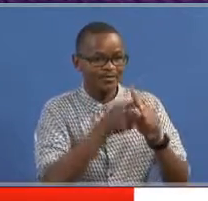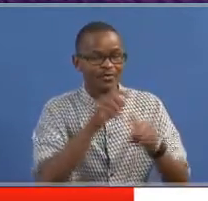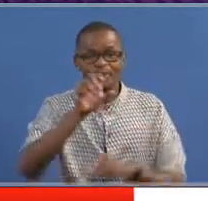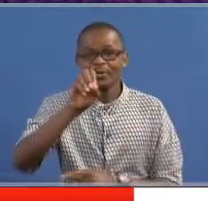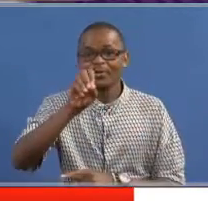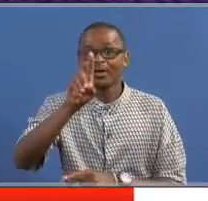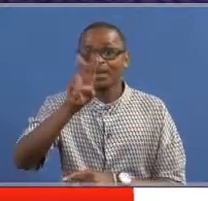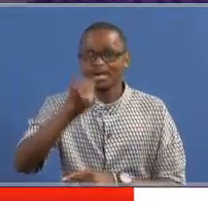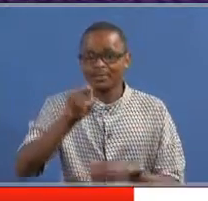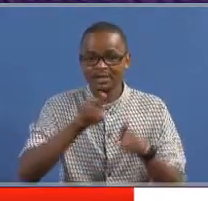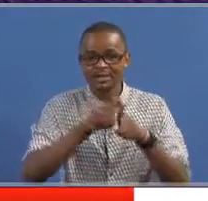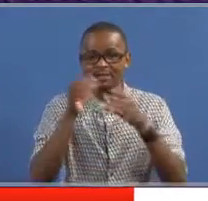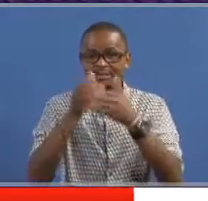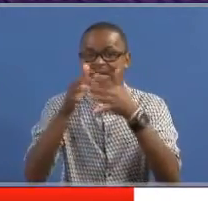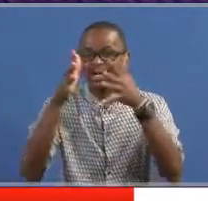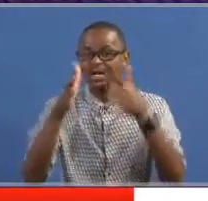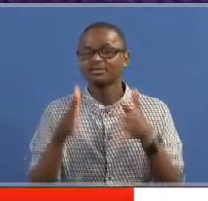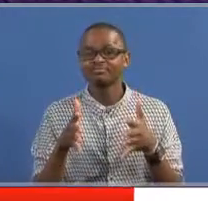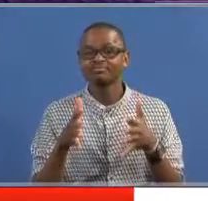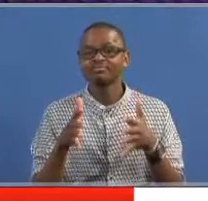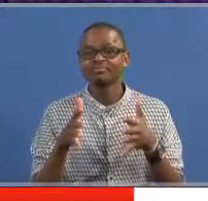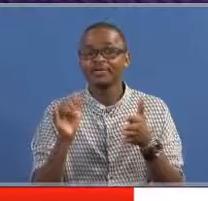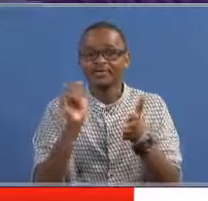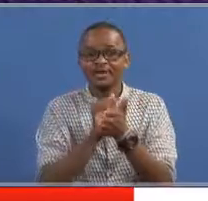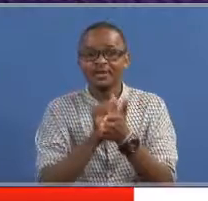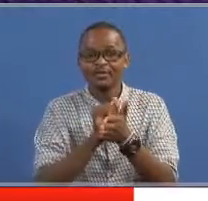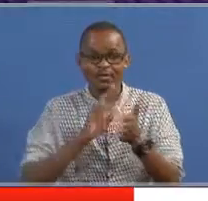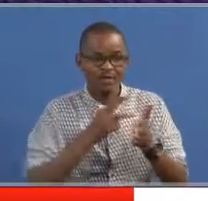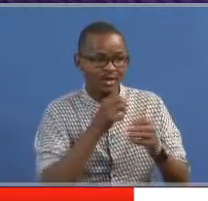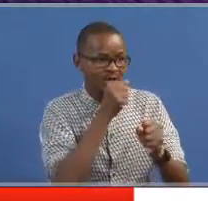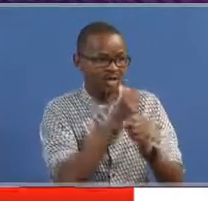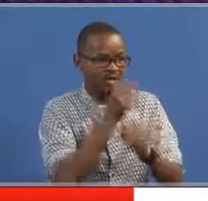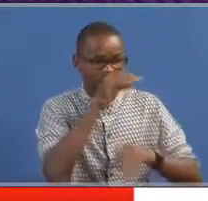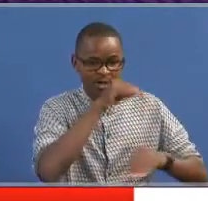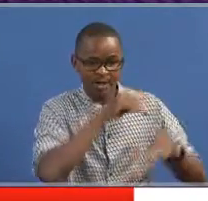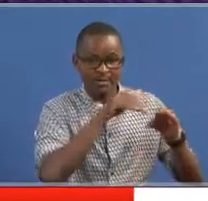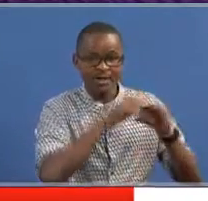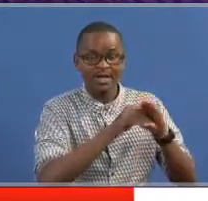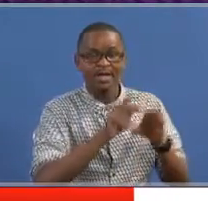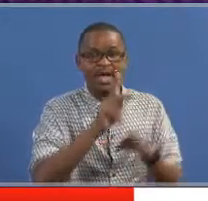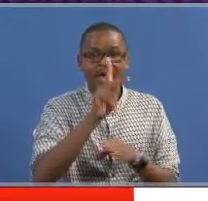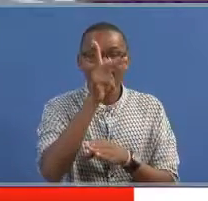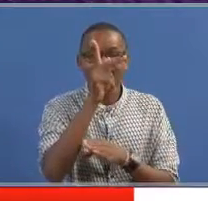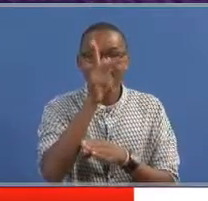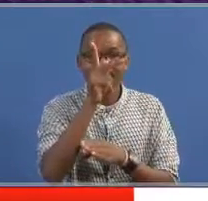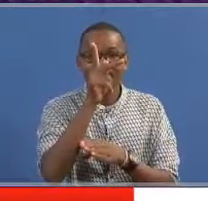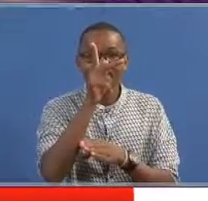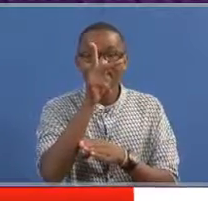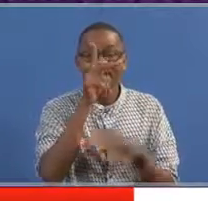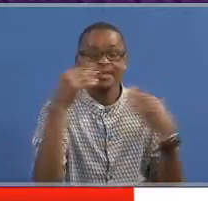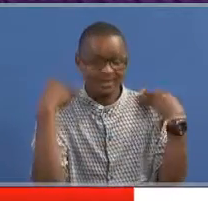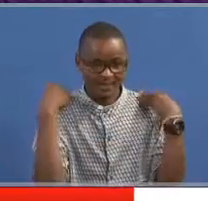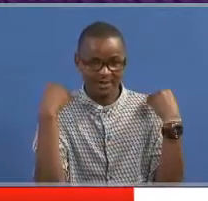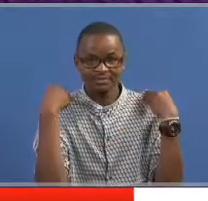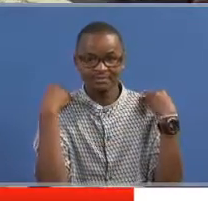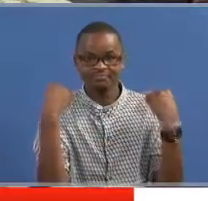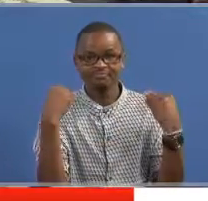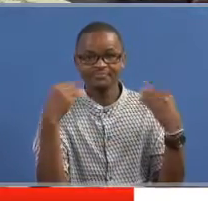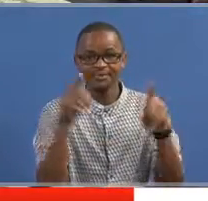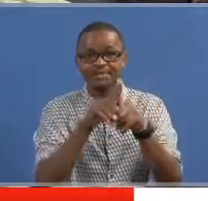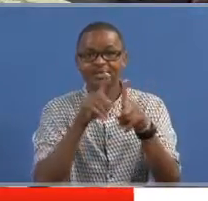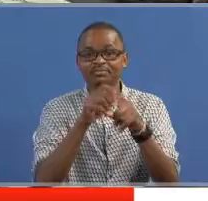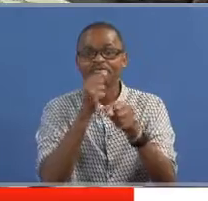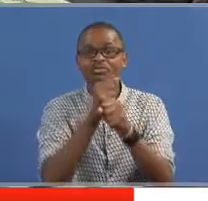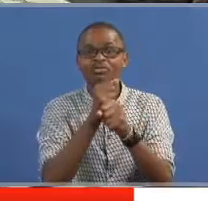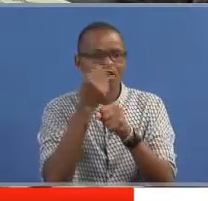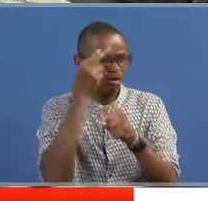ODM and their leader that we can do an election in Kenya and they participate and we do